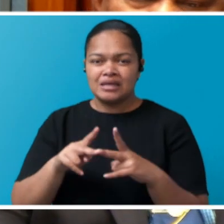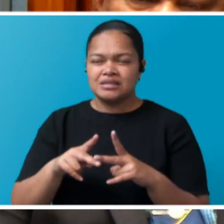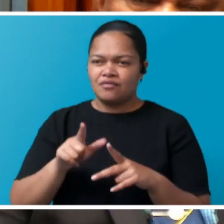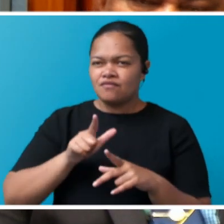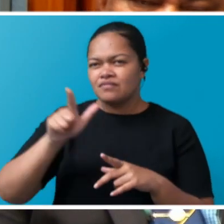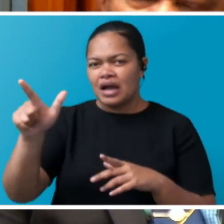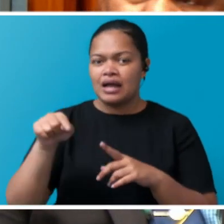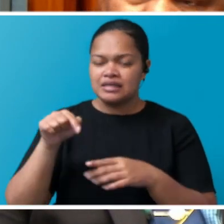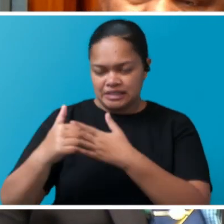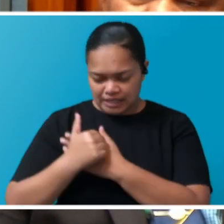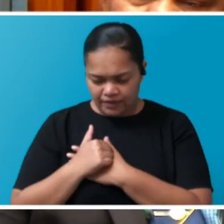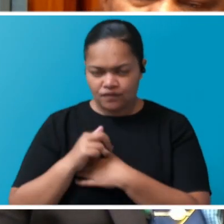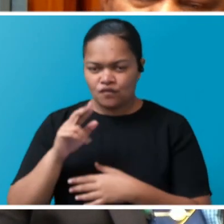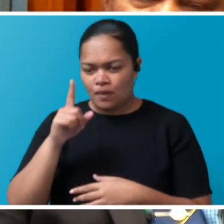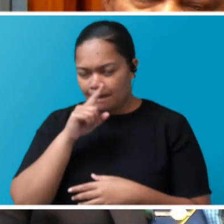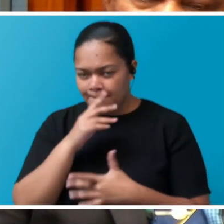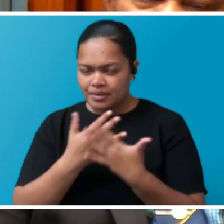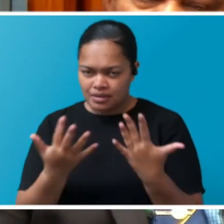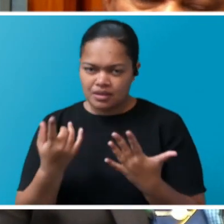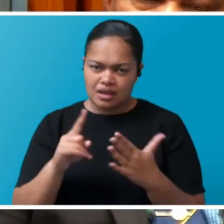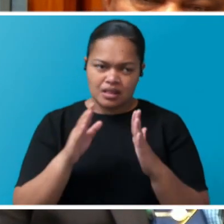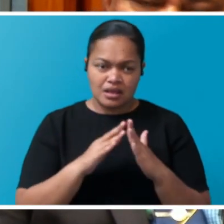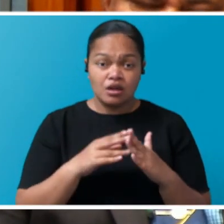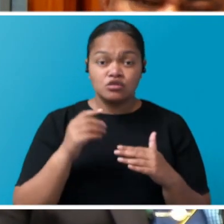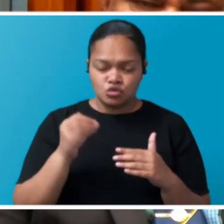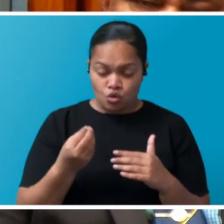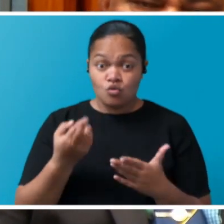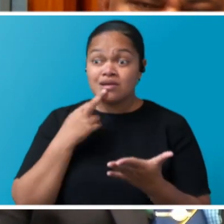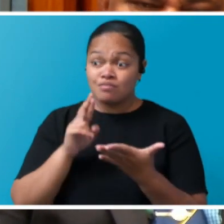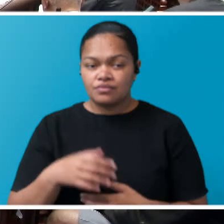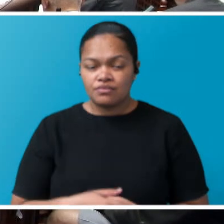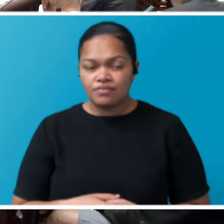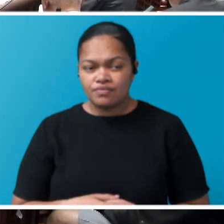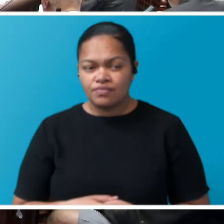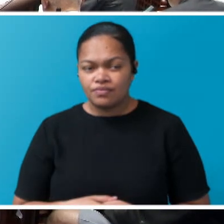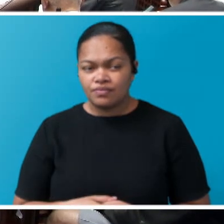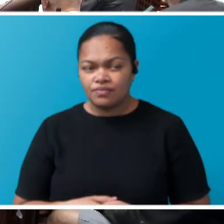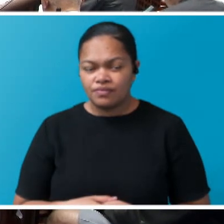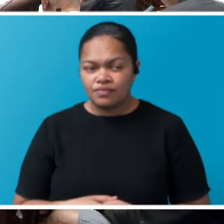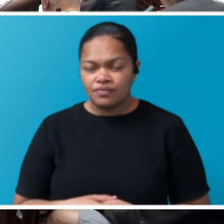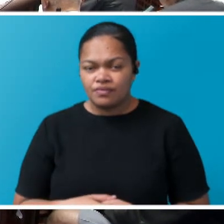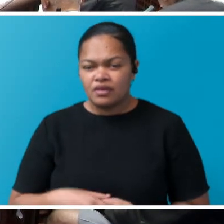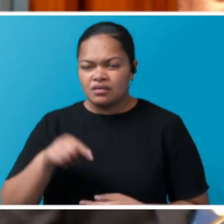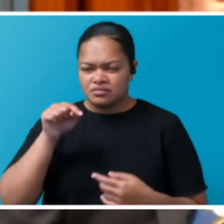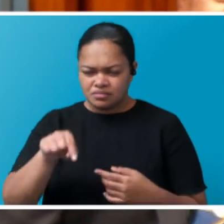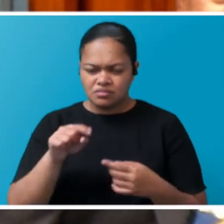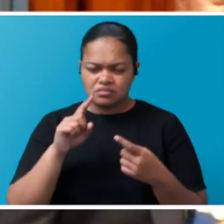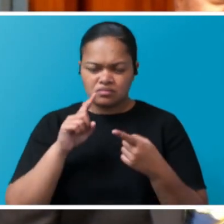give us with a report on the progress of the project that we are doing at the moment. This is one of the